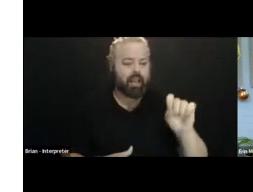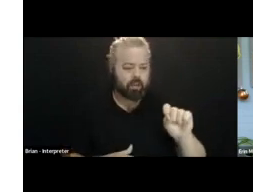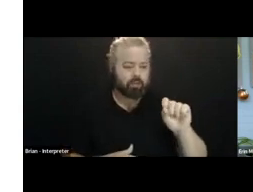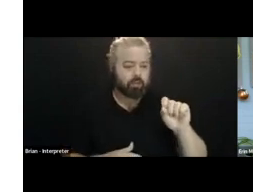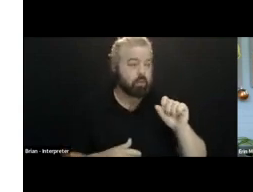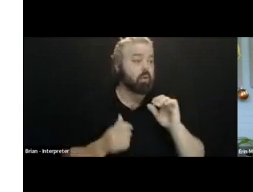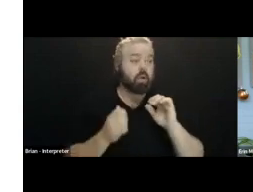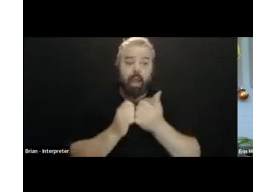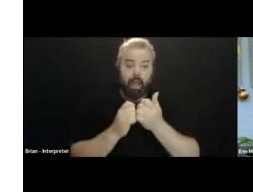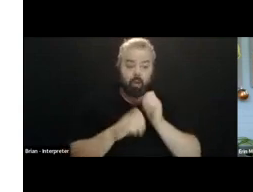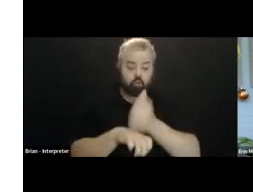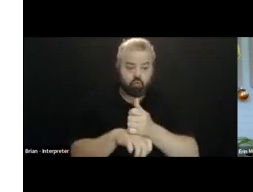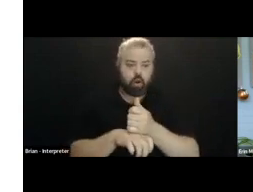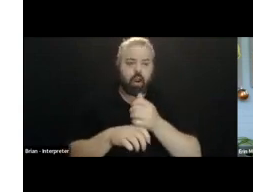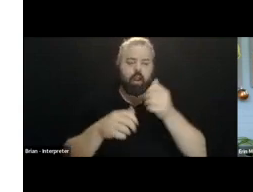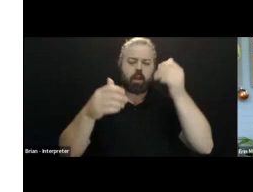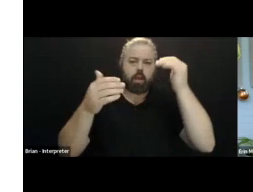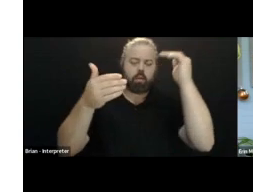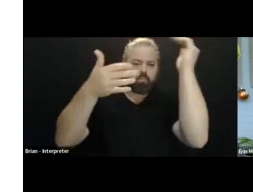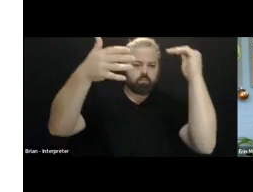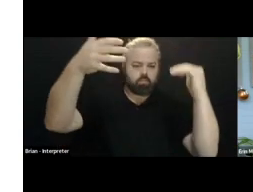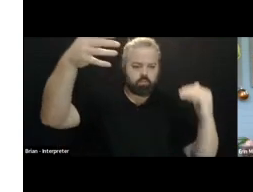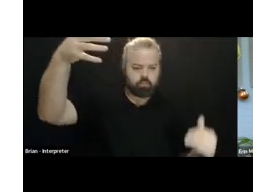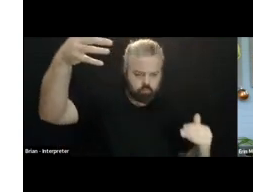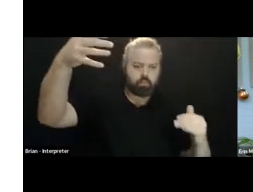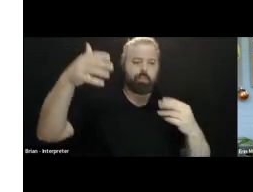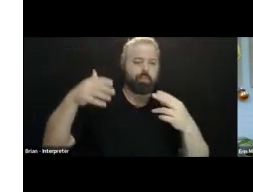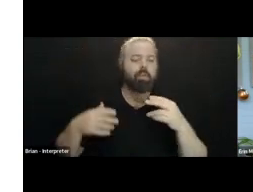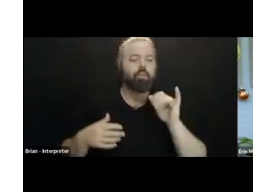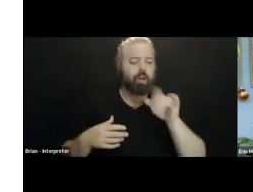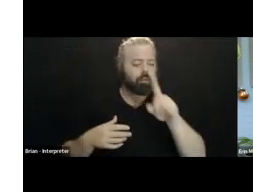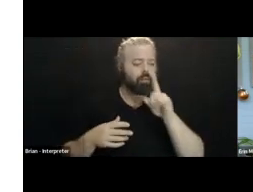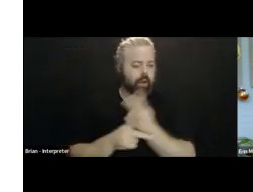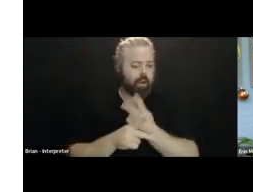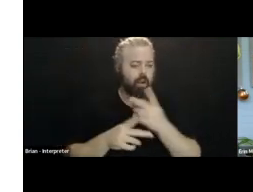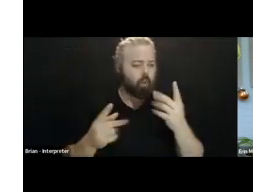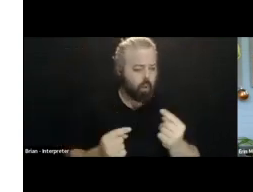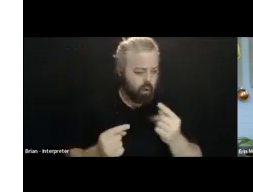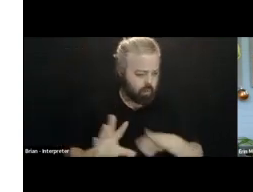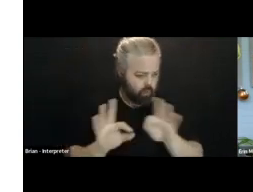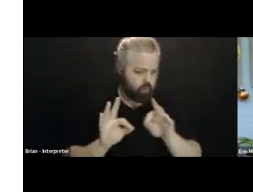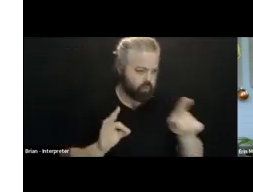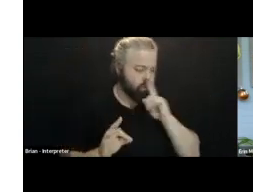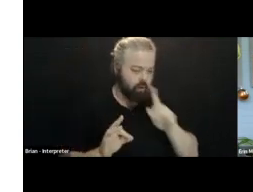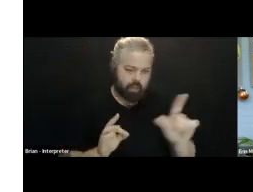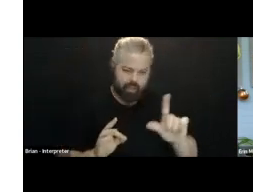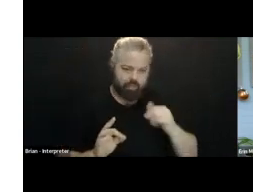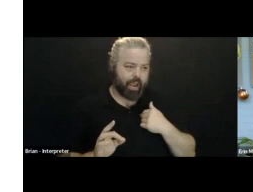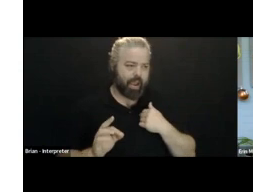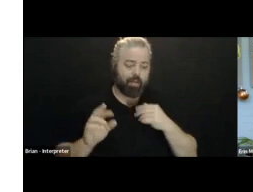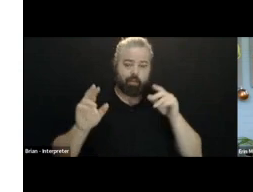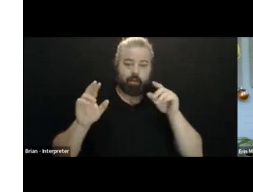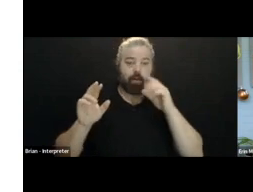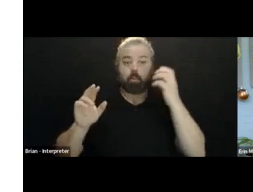a hierarchy, you have to figure out what's important. So this is just an example here on the left where I put my heading 1 in